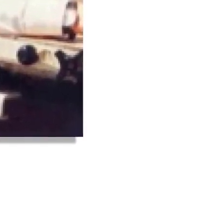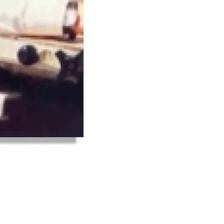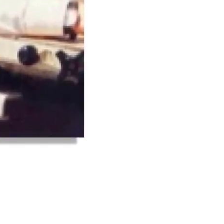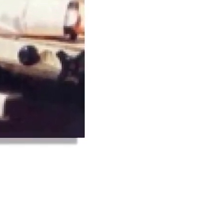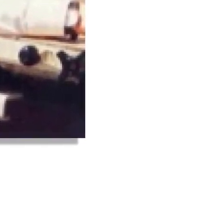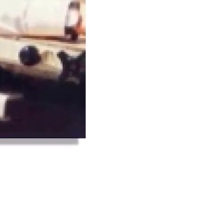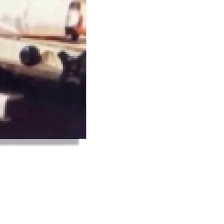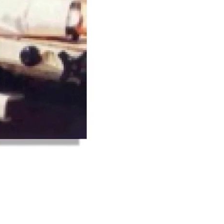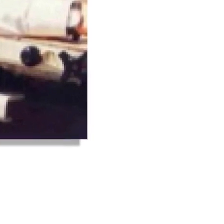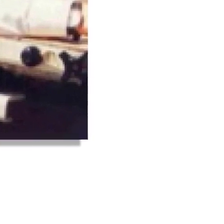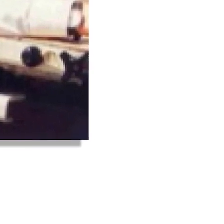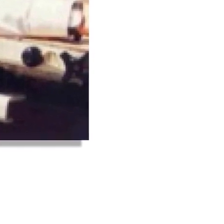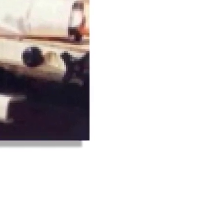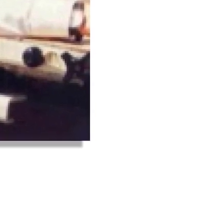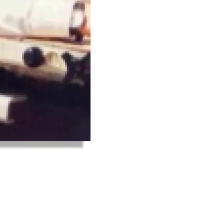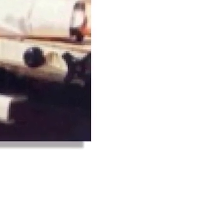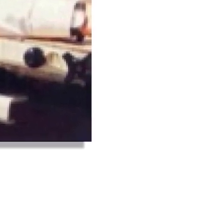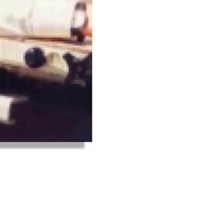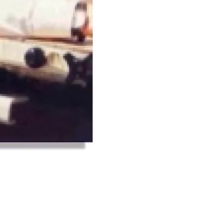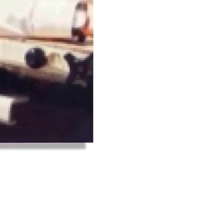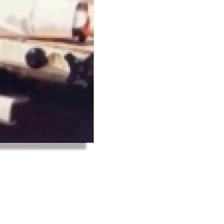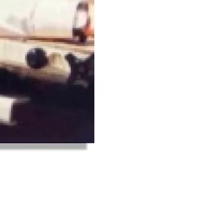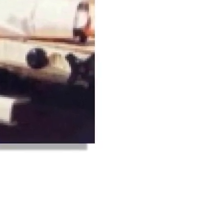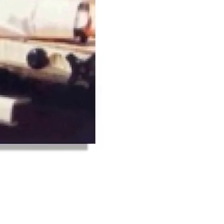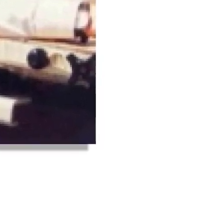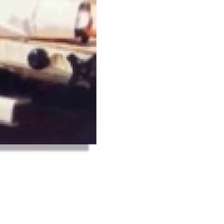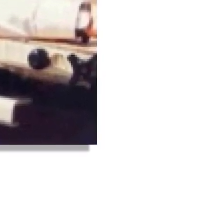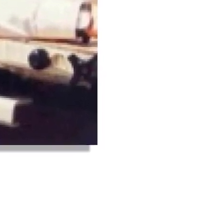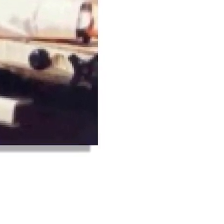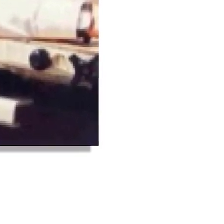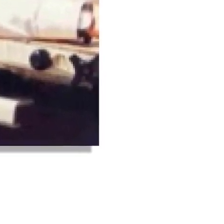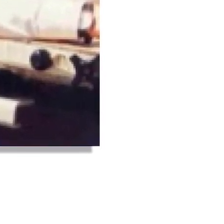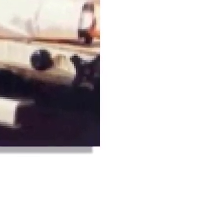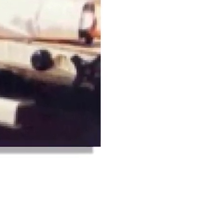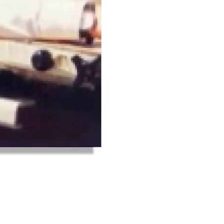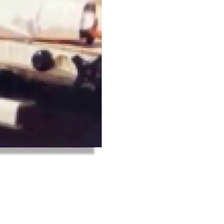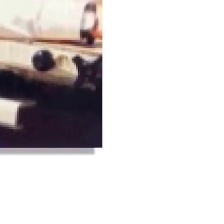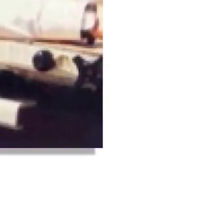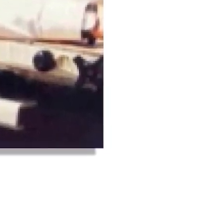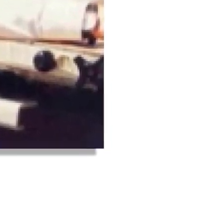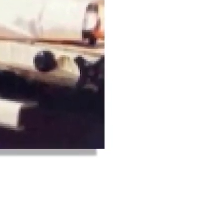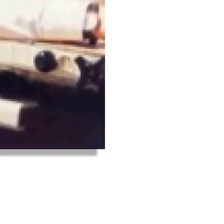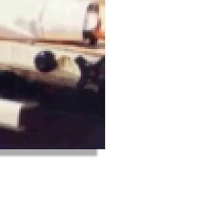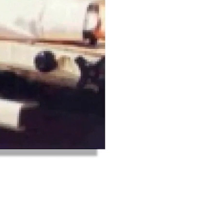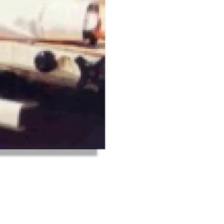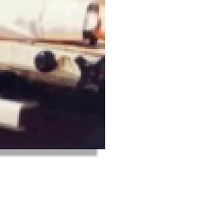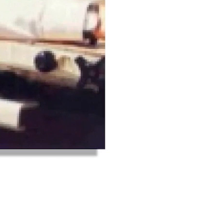high, looking upwards, laughing, wearing a white shirt and black tie and sunglasses in front of a large